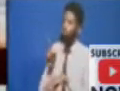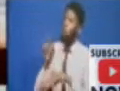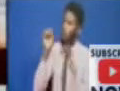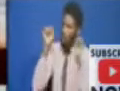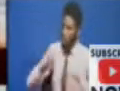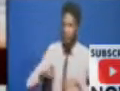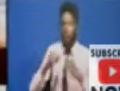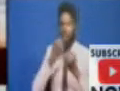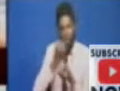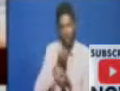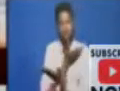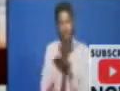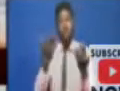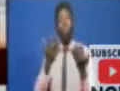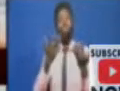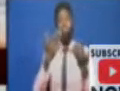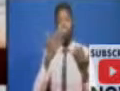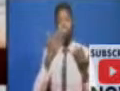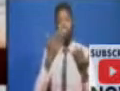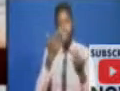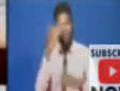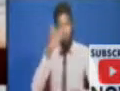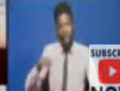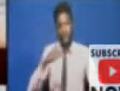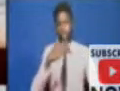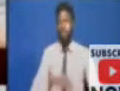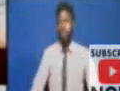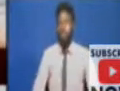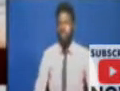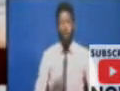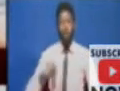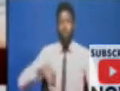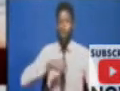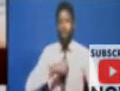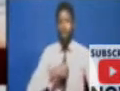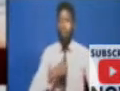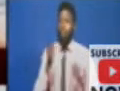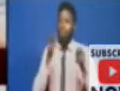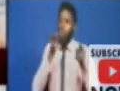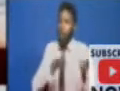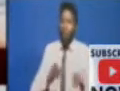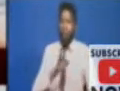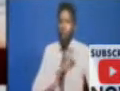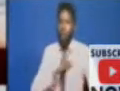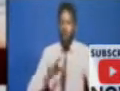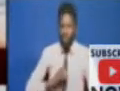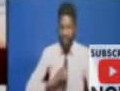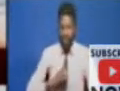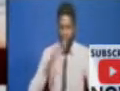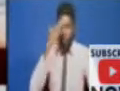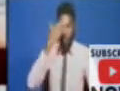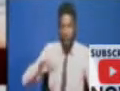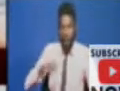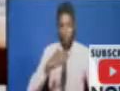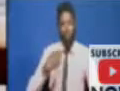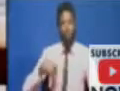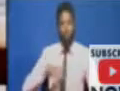house. We are not the Sanhedrin, we are just a committee of parliament, and we listen to